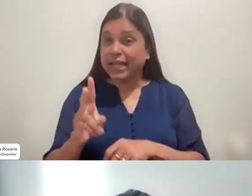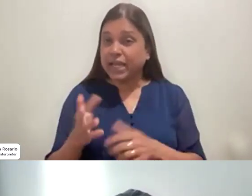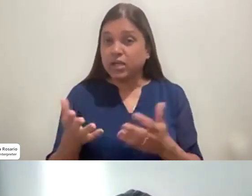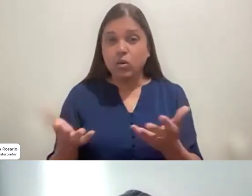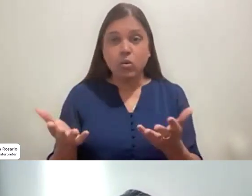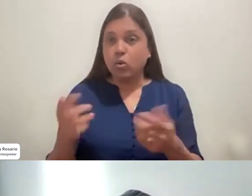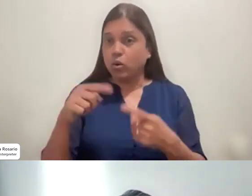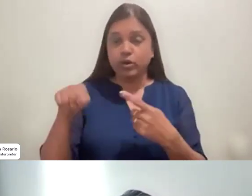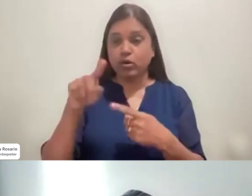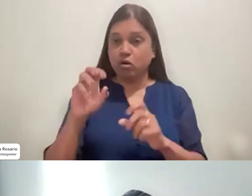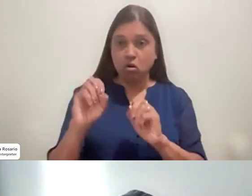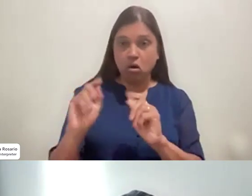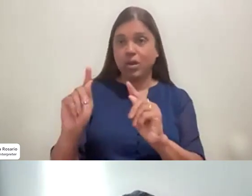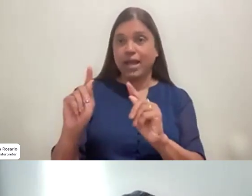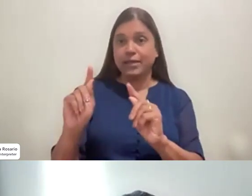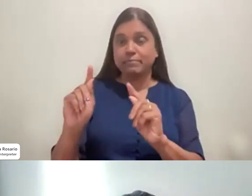you're all okay with